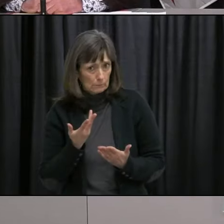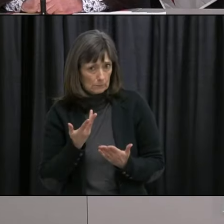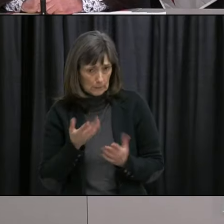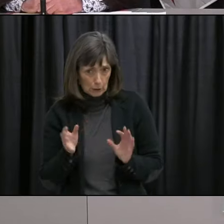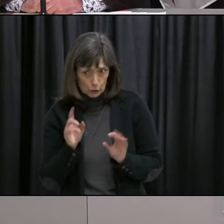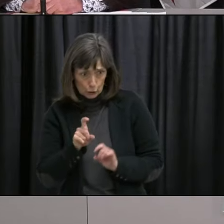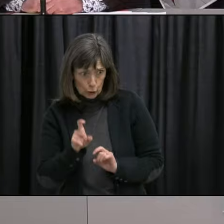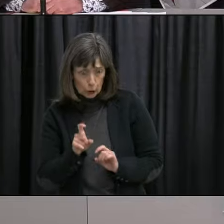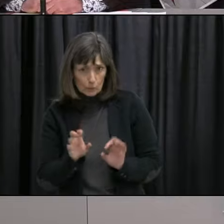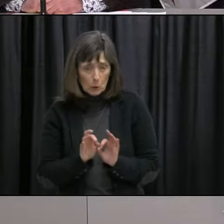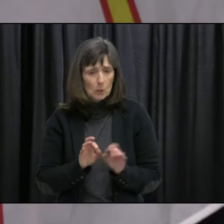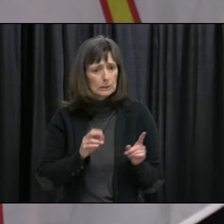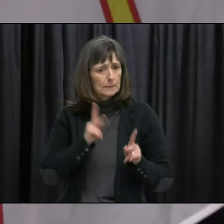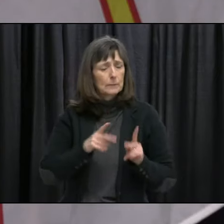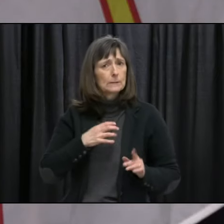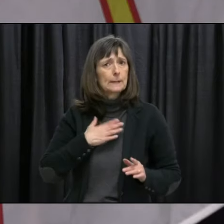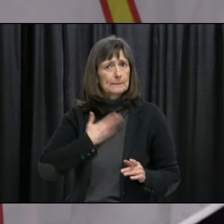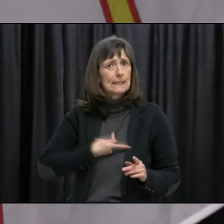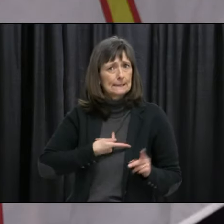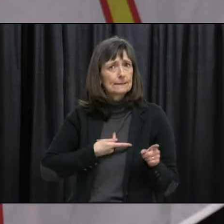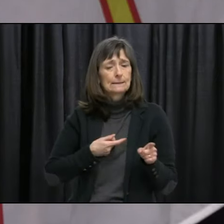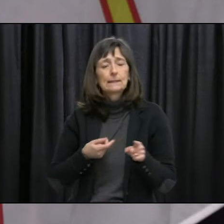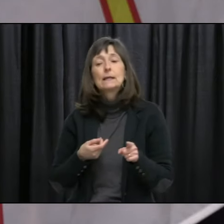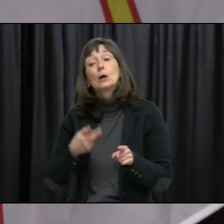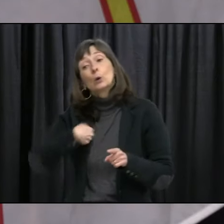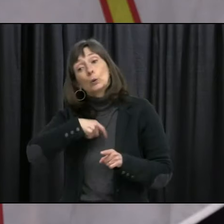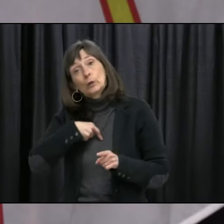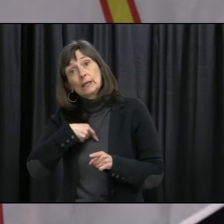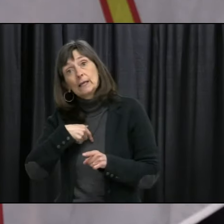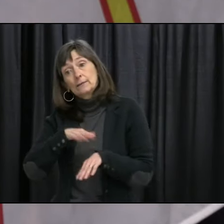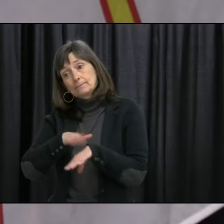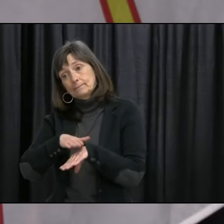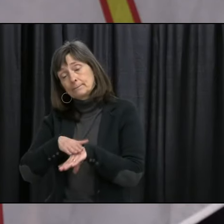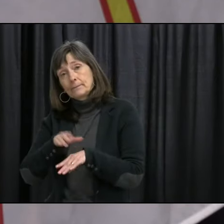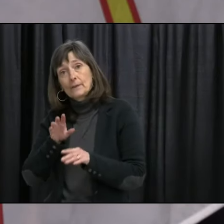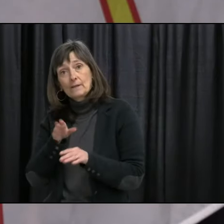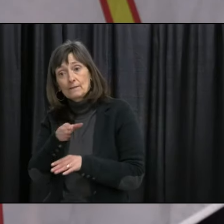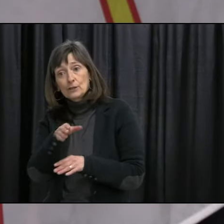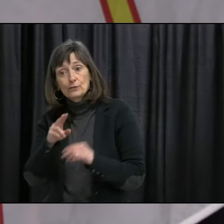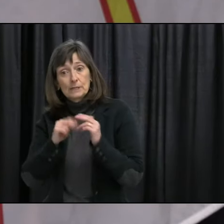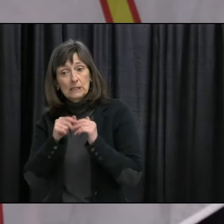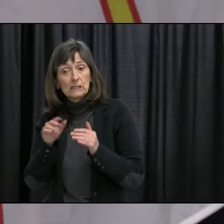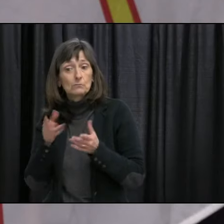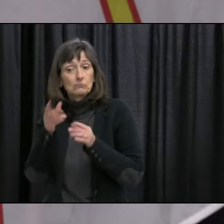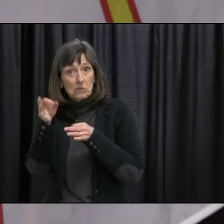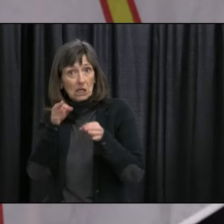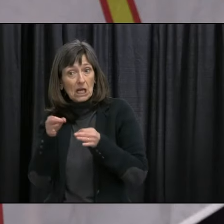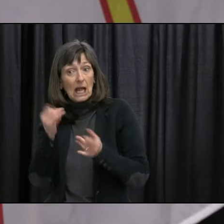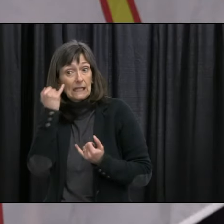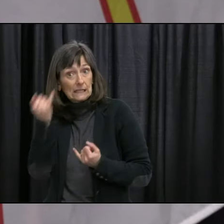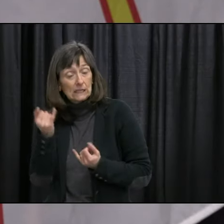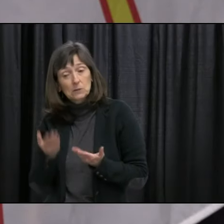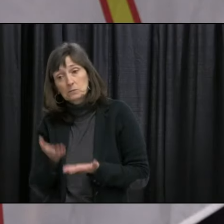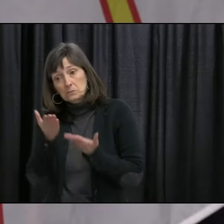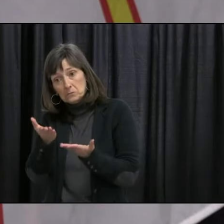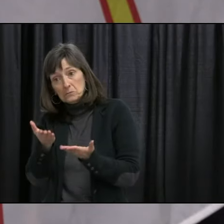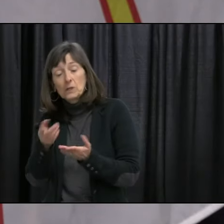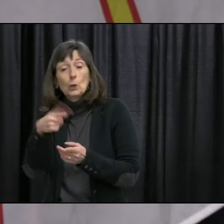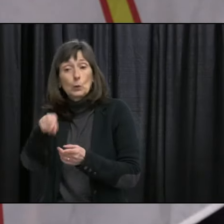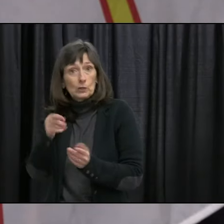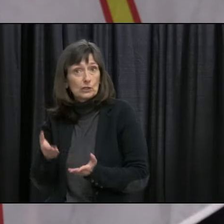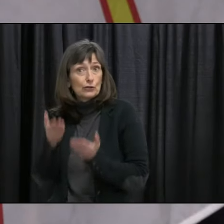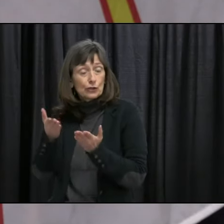plant? So we've given advice to fish plants about how to do things safely, and one of those advices was around, break